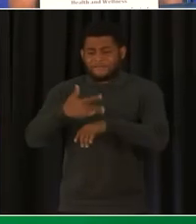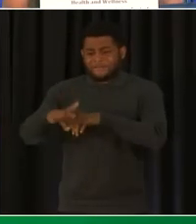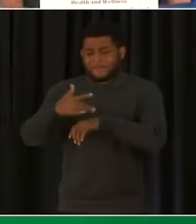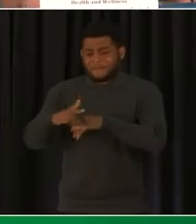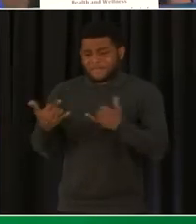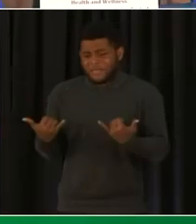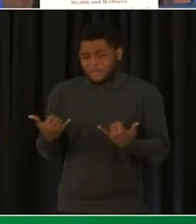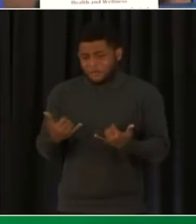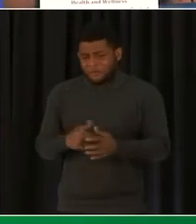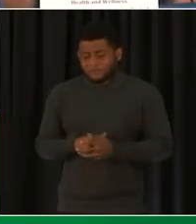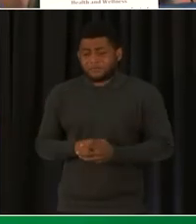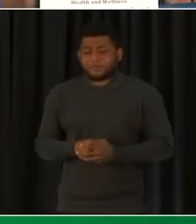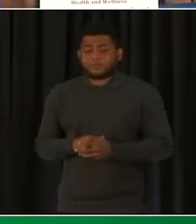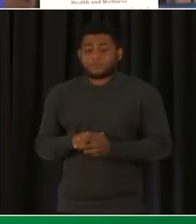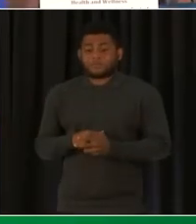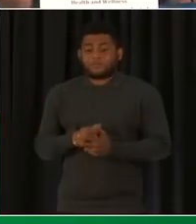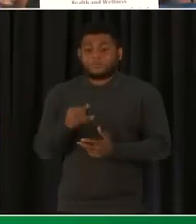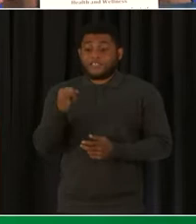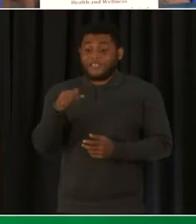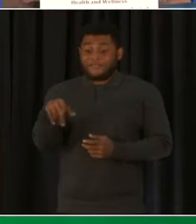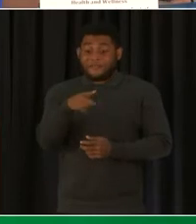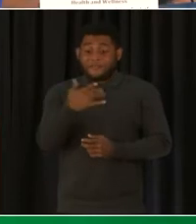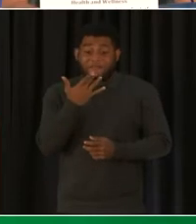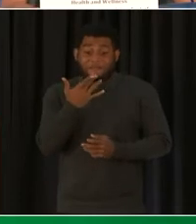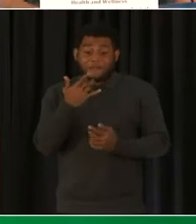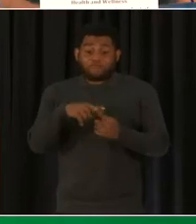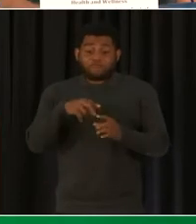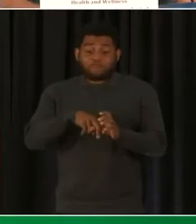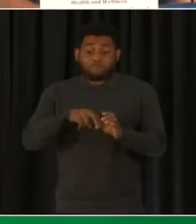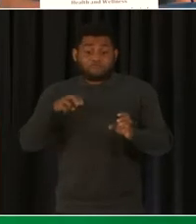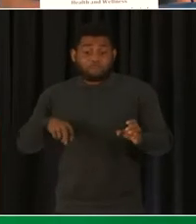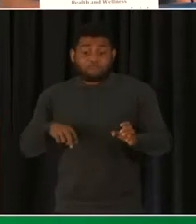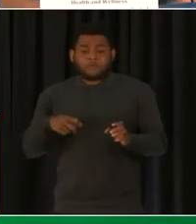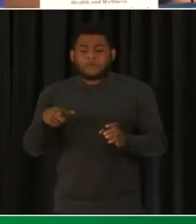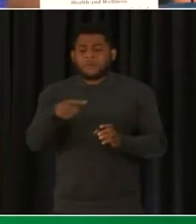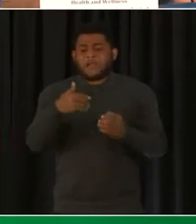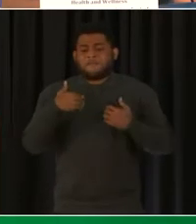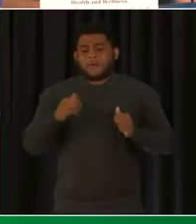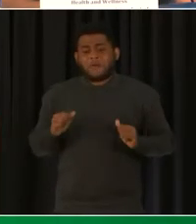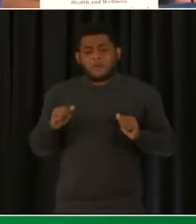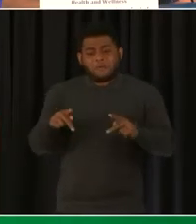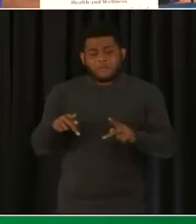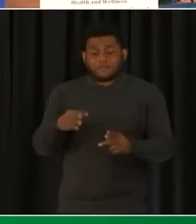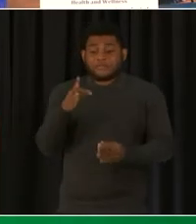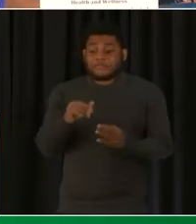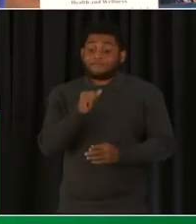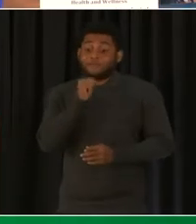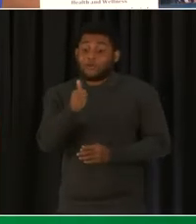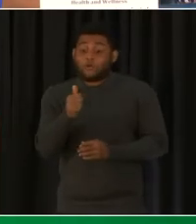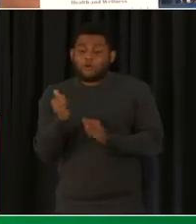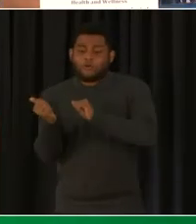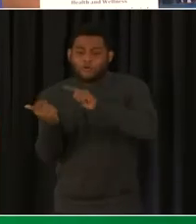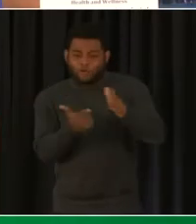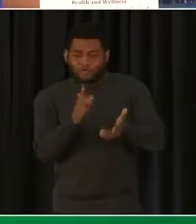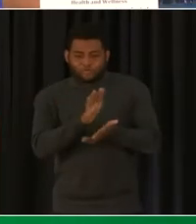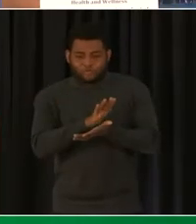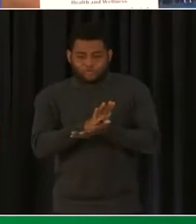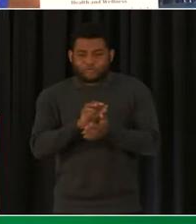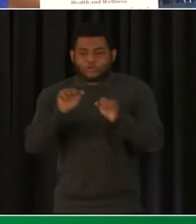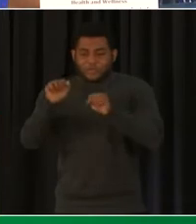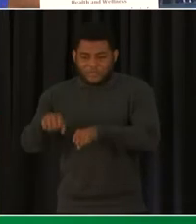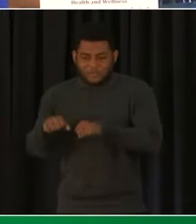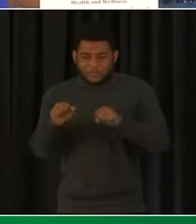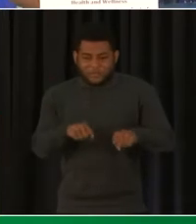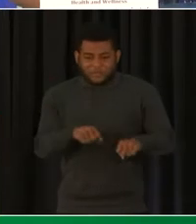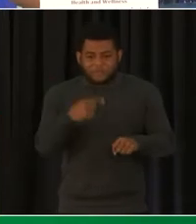schools. If you wish to opt out, you certainly have the opportunity to do that, but otherwise all students are eligible to participate in